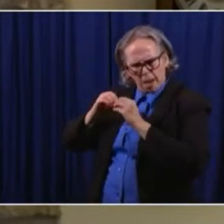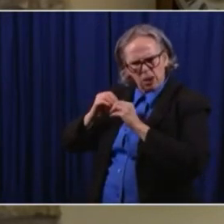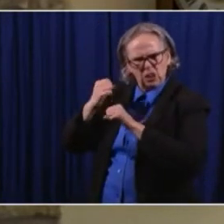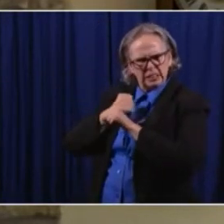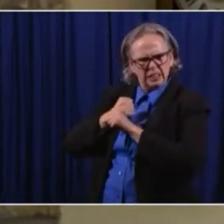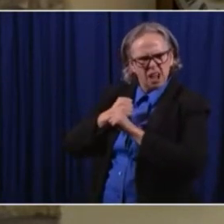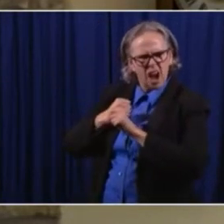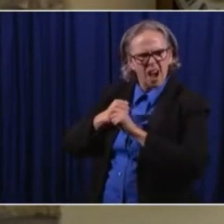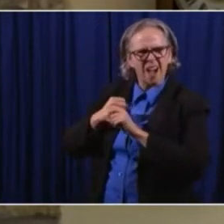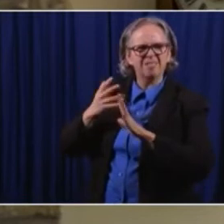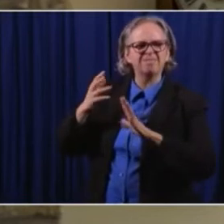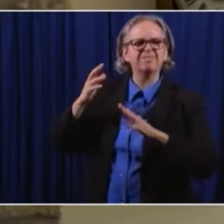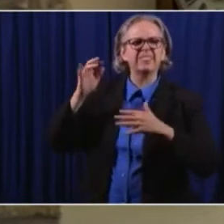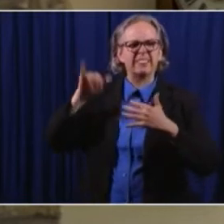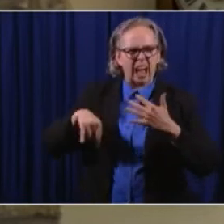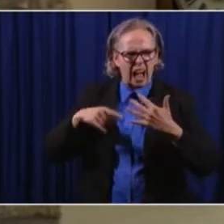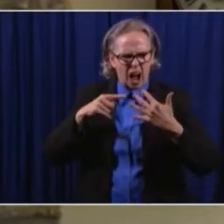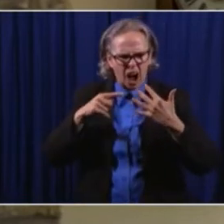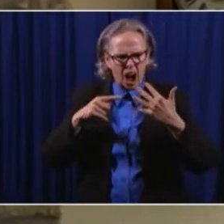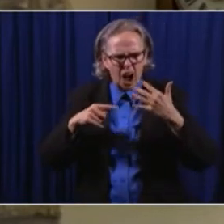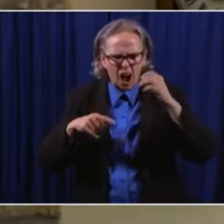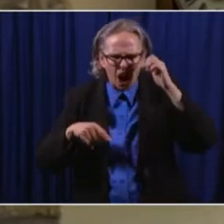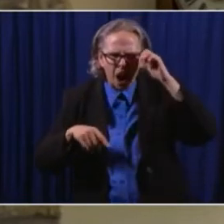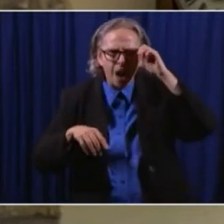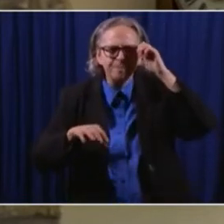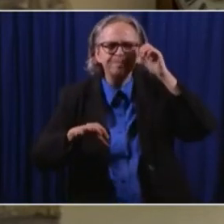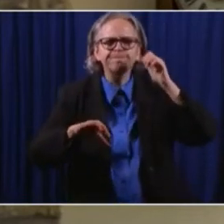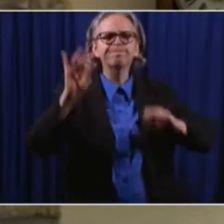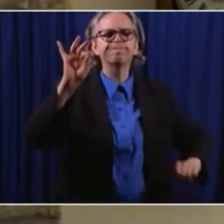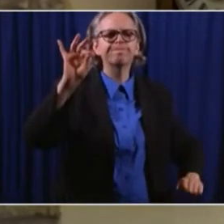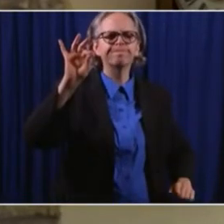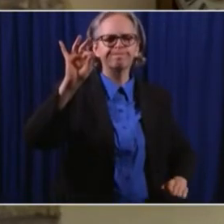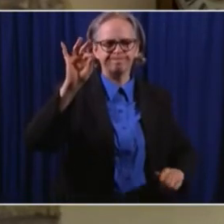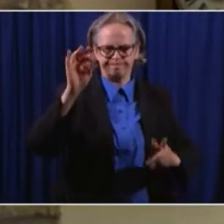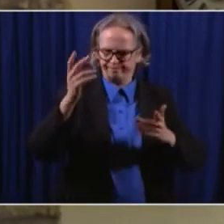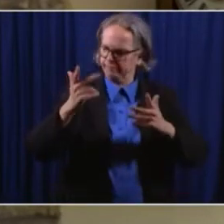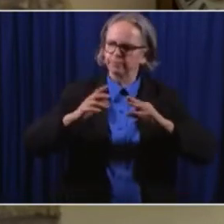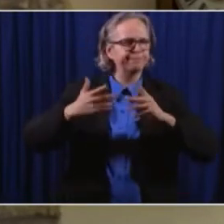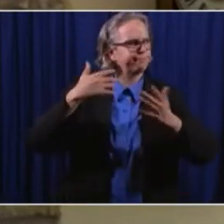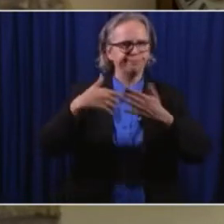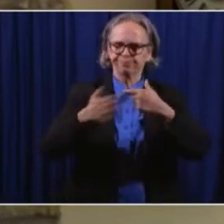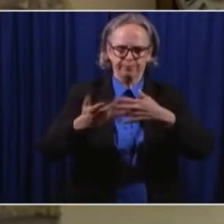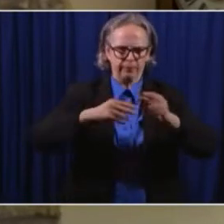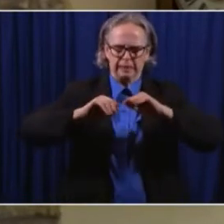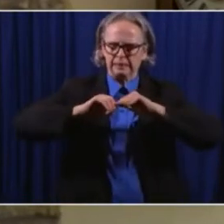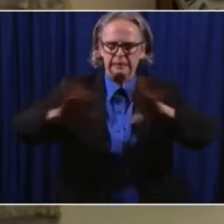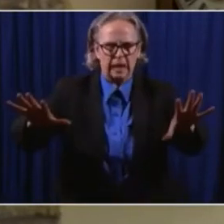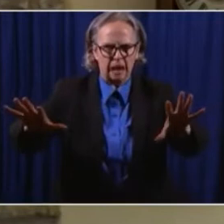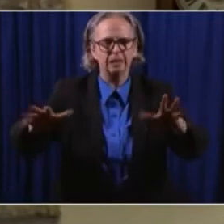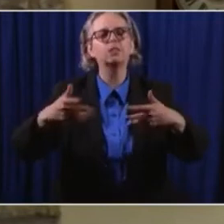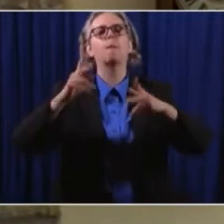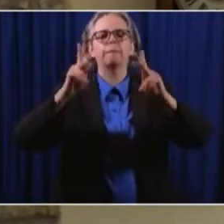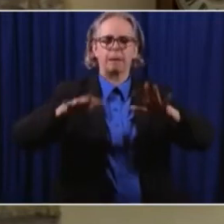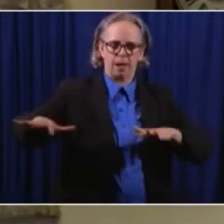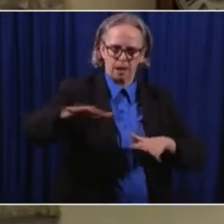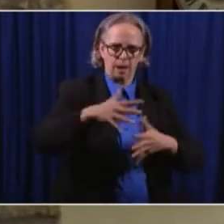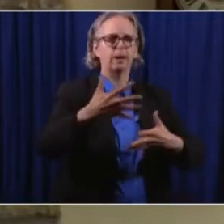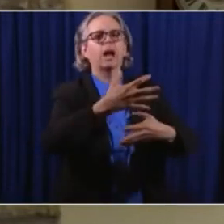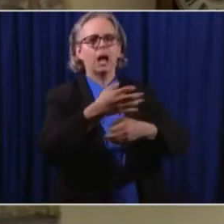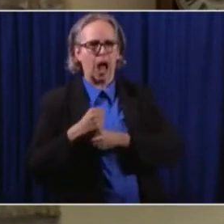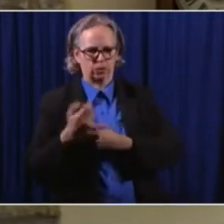As soon as we found out, I said, okay, just, get those applications in the mail. And they did that. Those all went out about a week